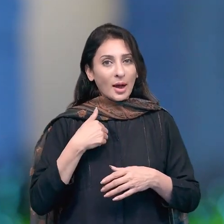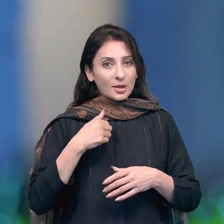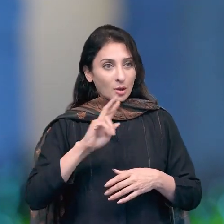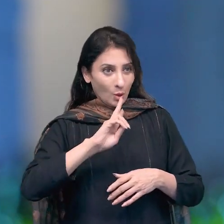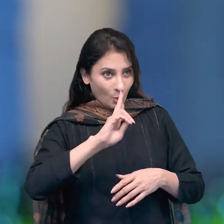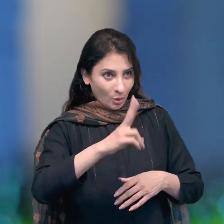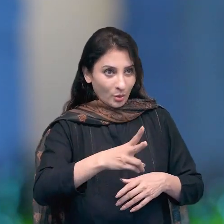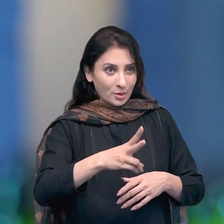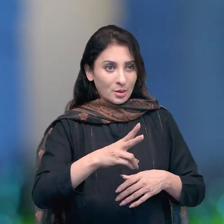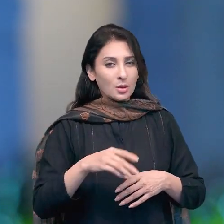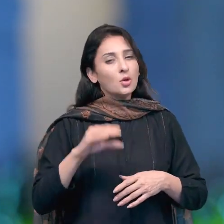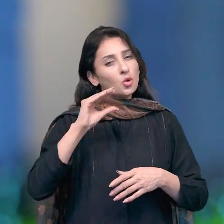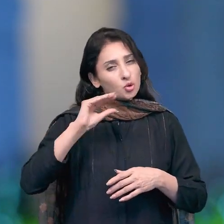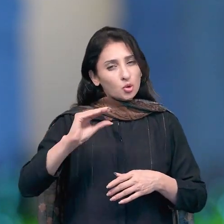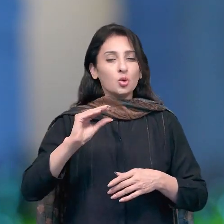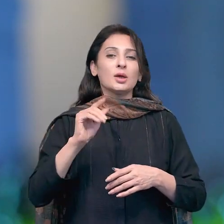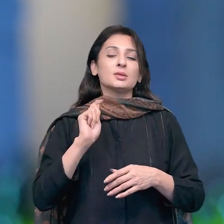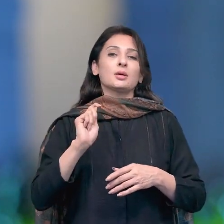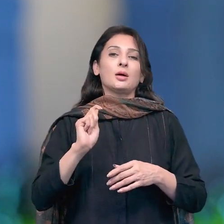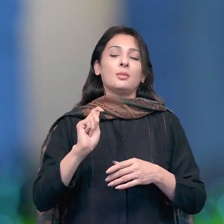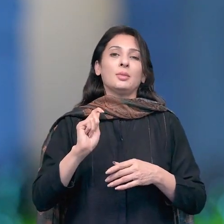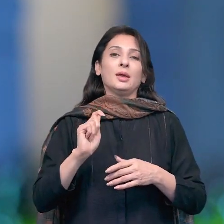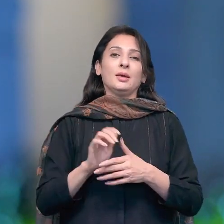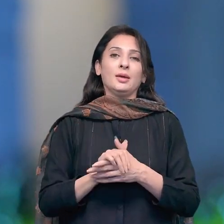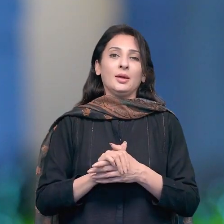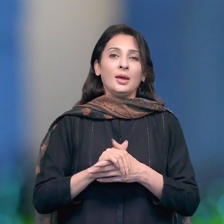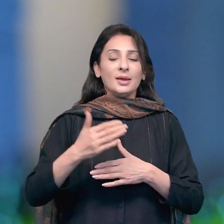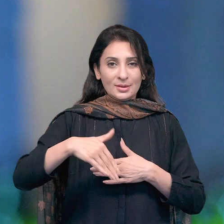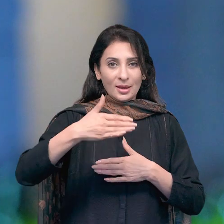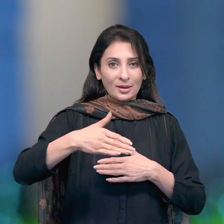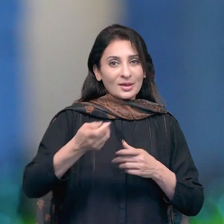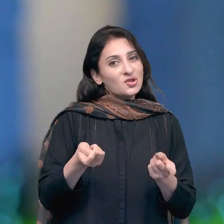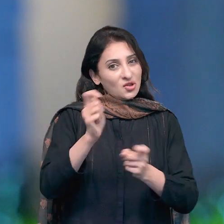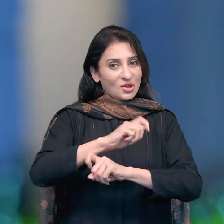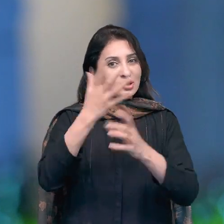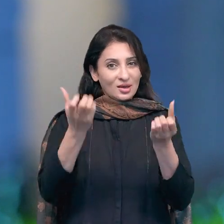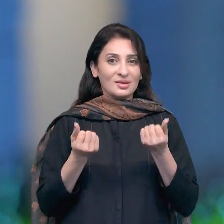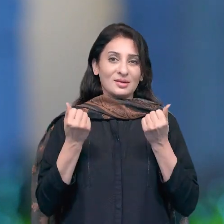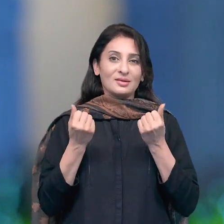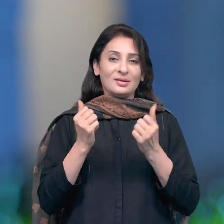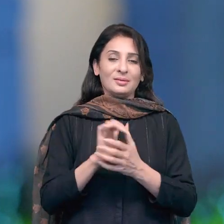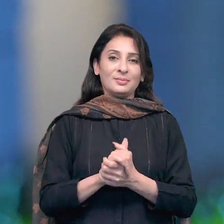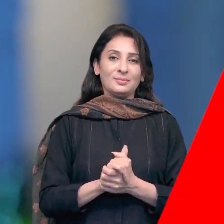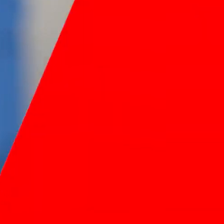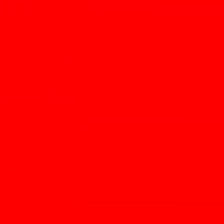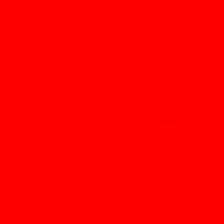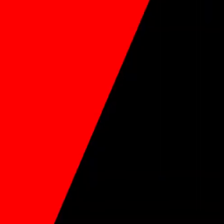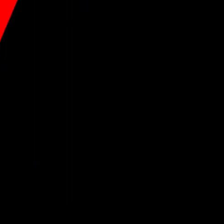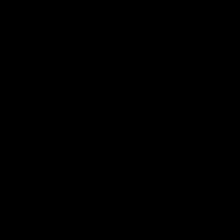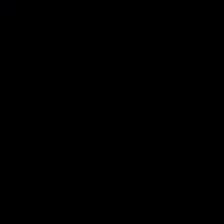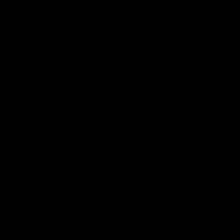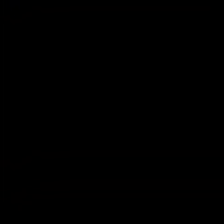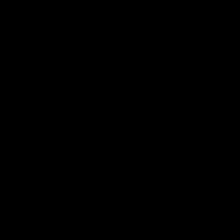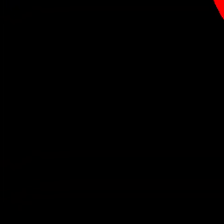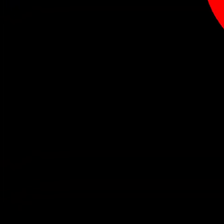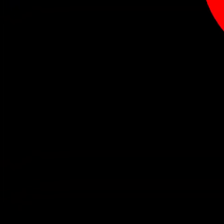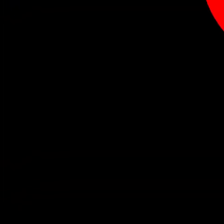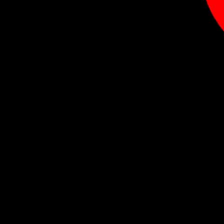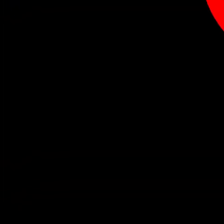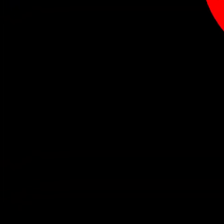voices is the smallest step that we as a society can take towards making a change. Thank you.